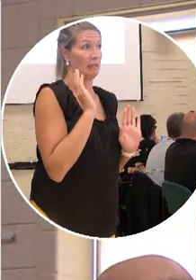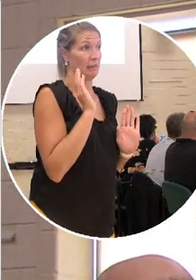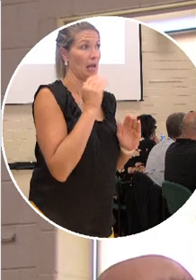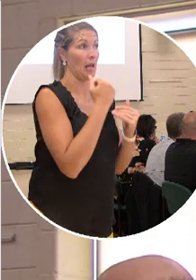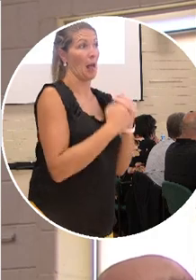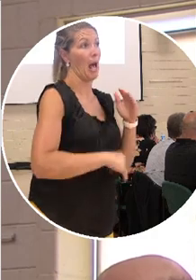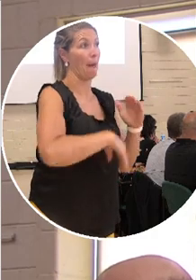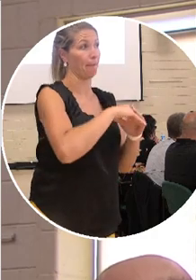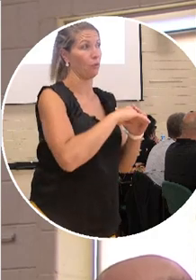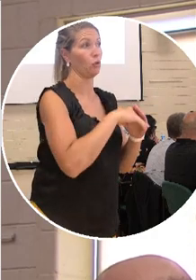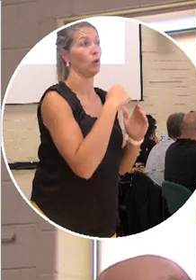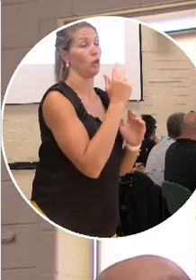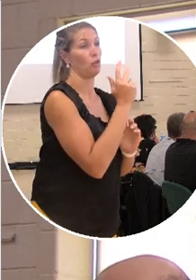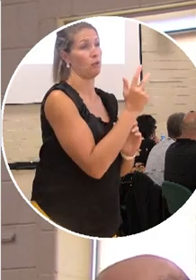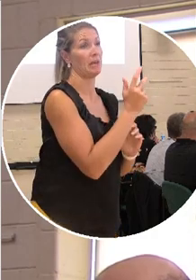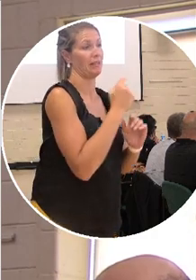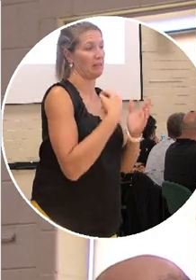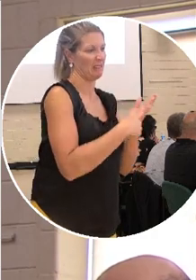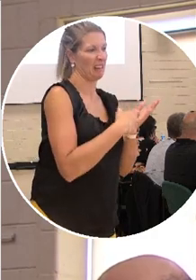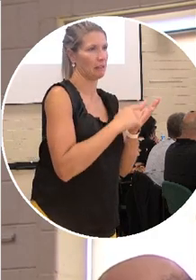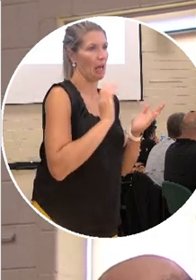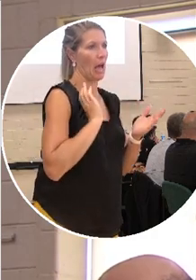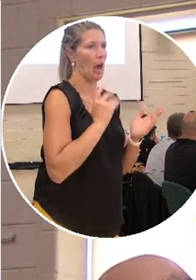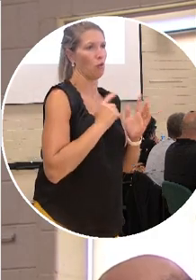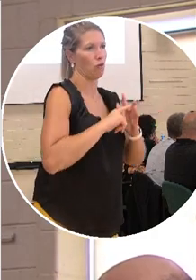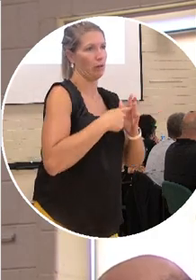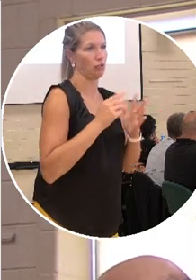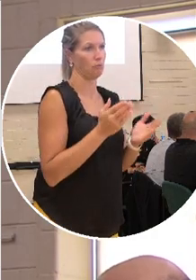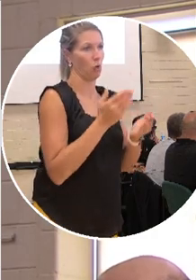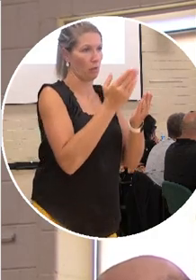their first turn wants to bring the amendment